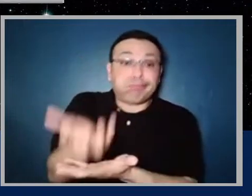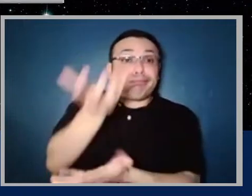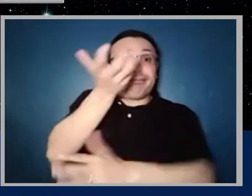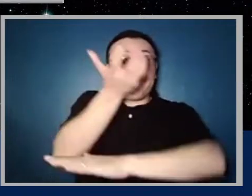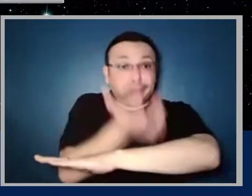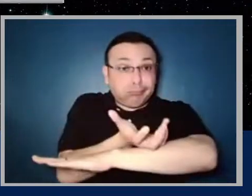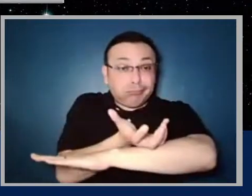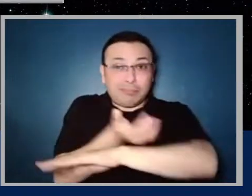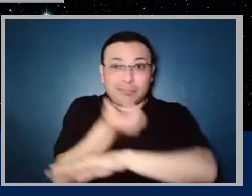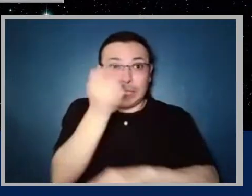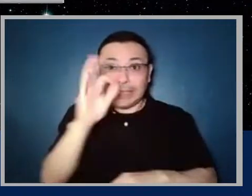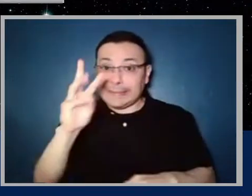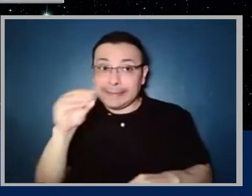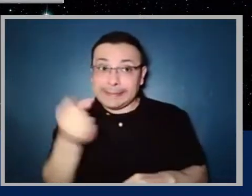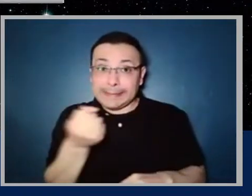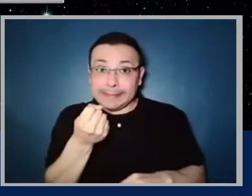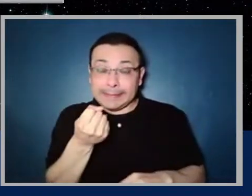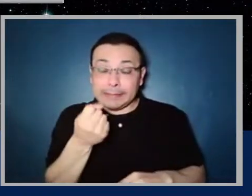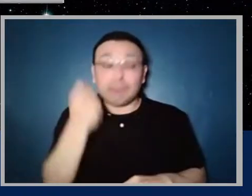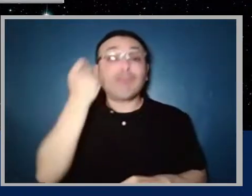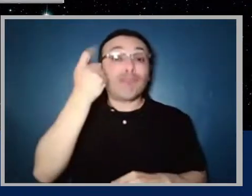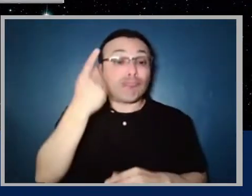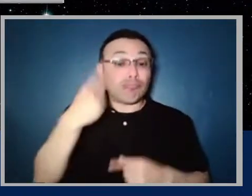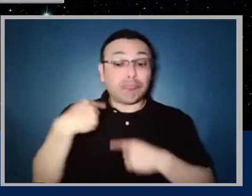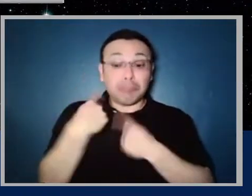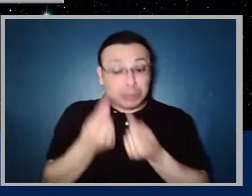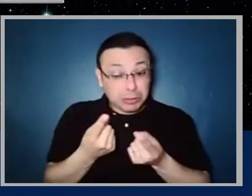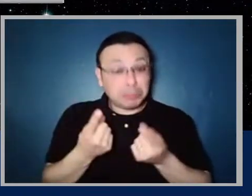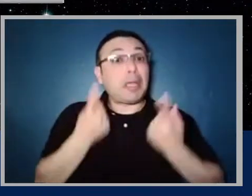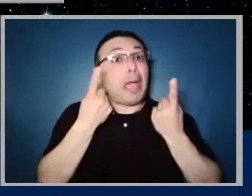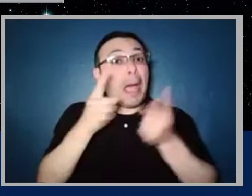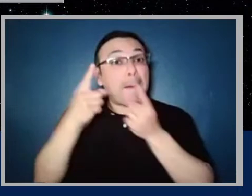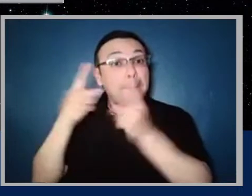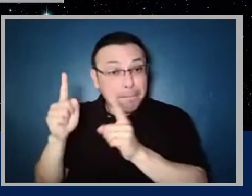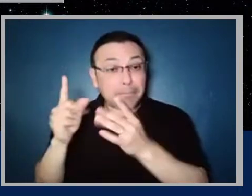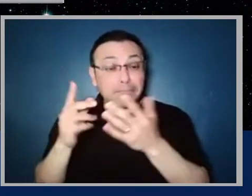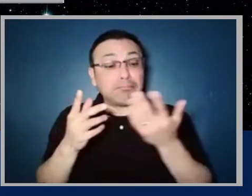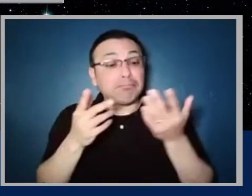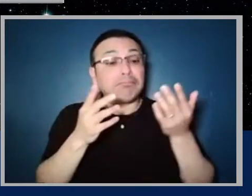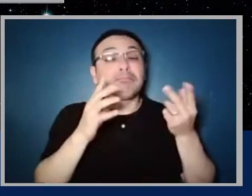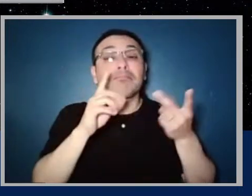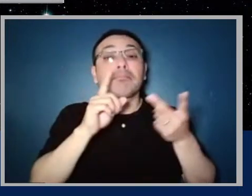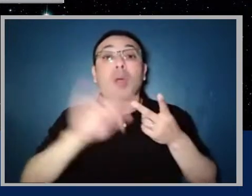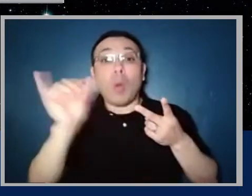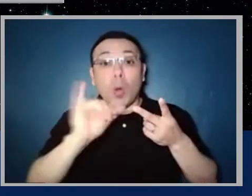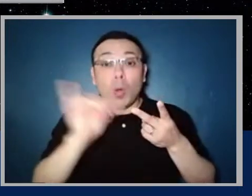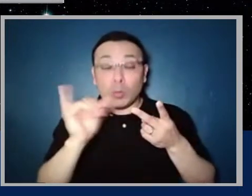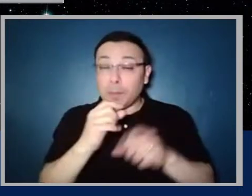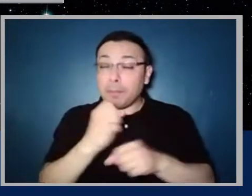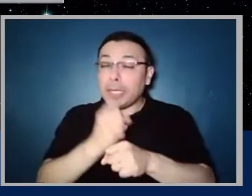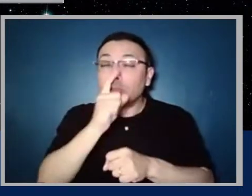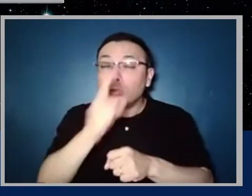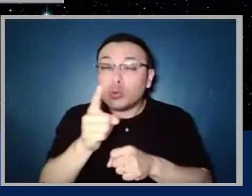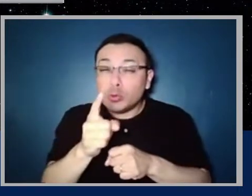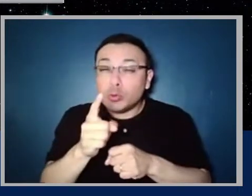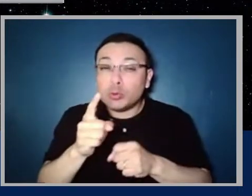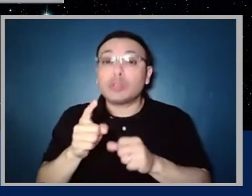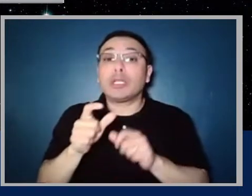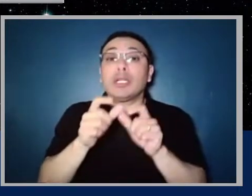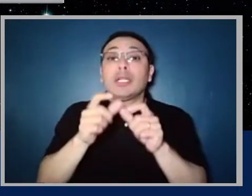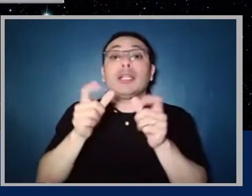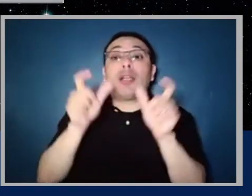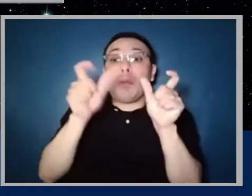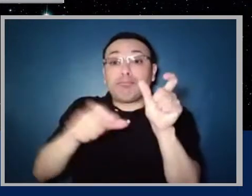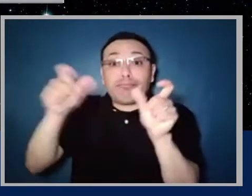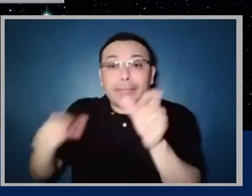of what we have accomplished, but also in terms of crew safety and recovery of these vessels. And, now even we're able to